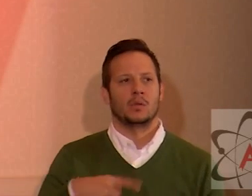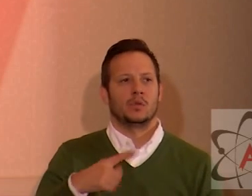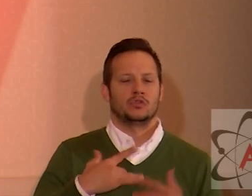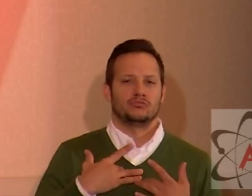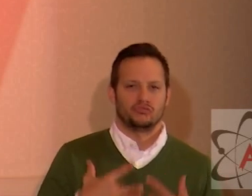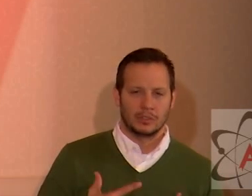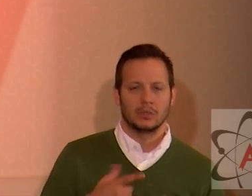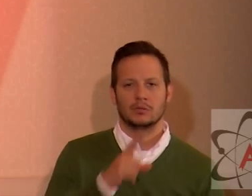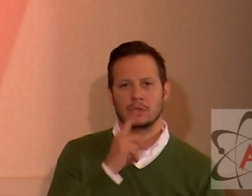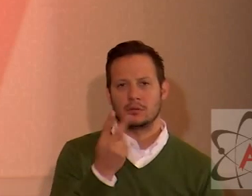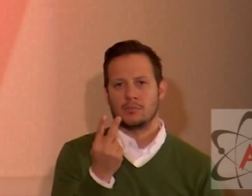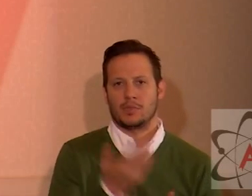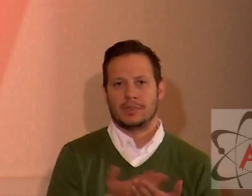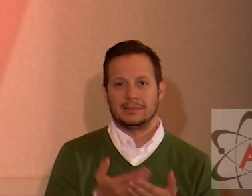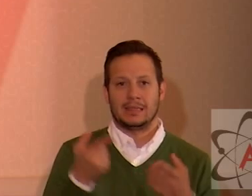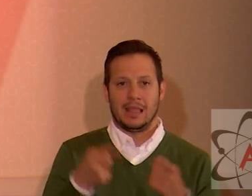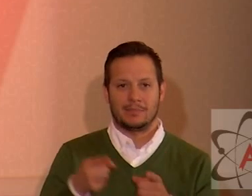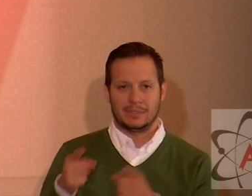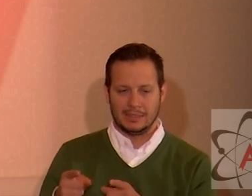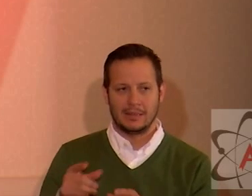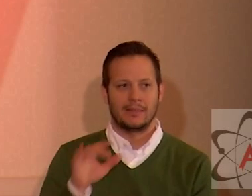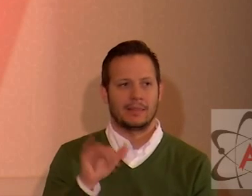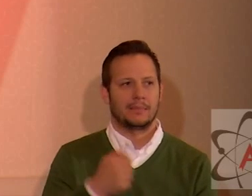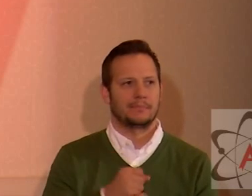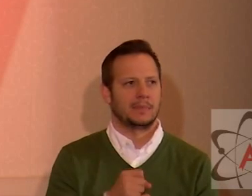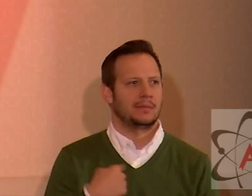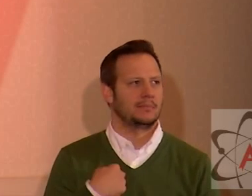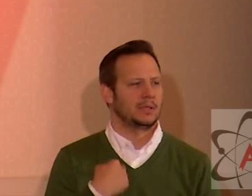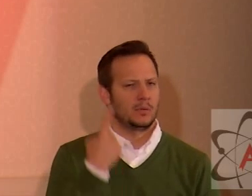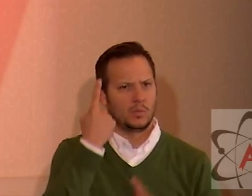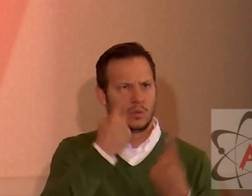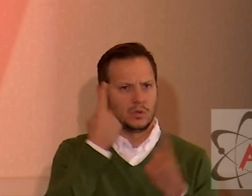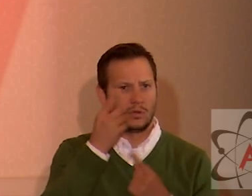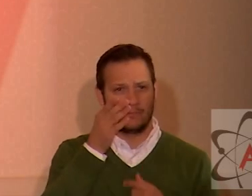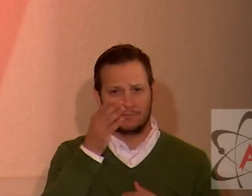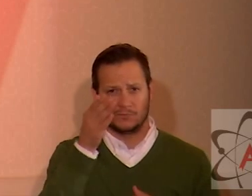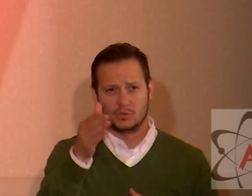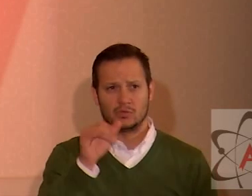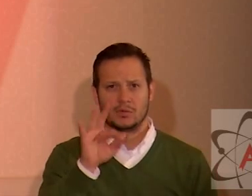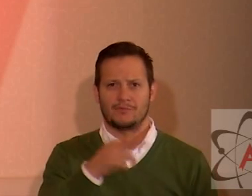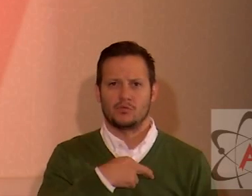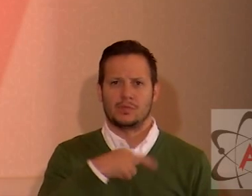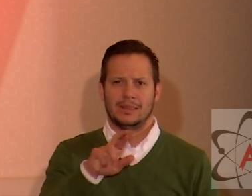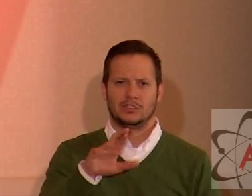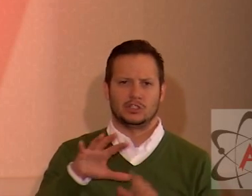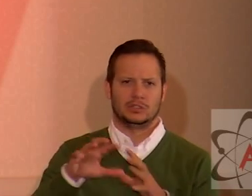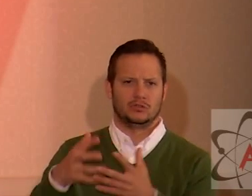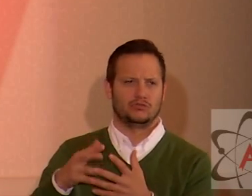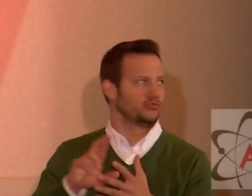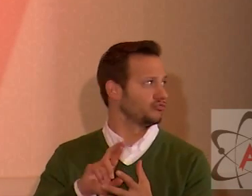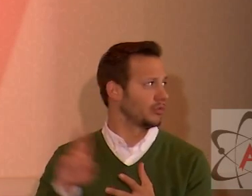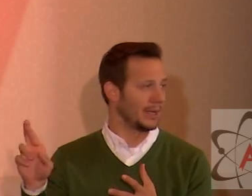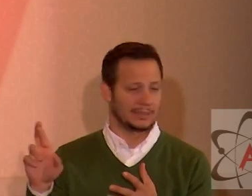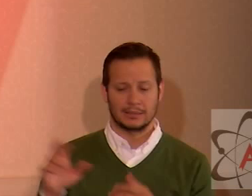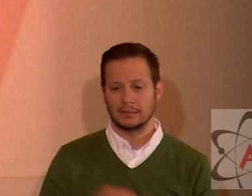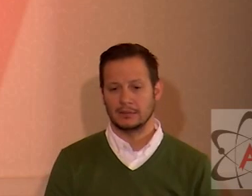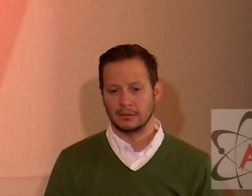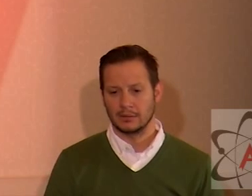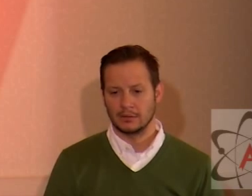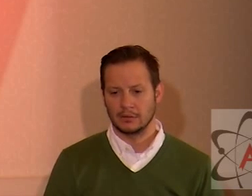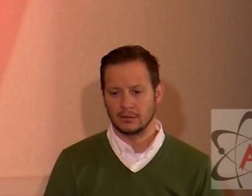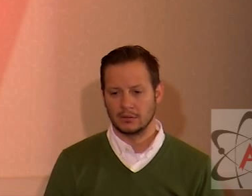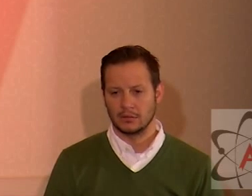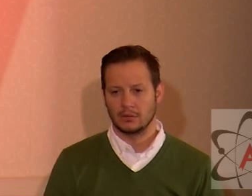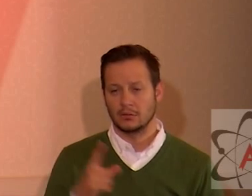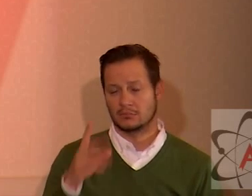couple of things that are happening that really make me wonder what the future of the religious right is in America. First, when it comes up with some